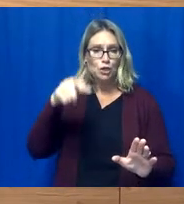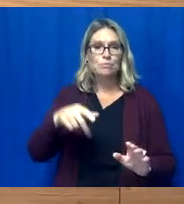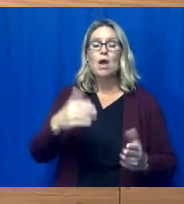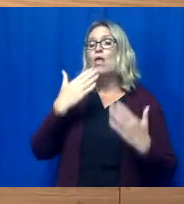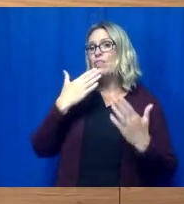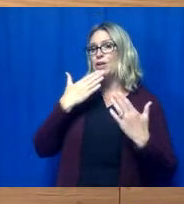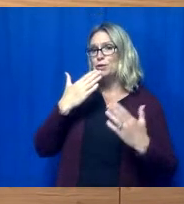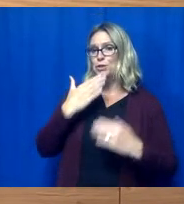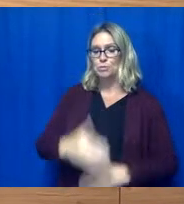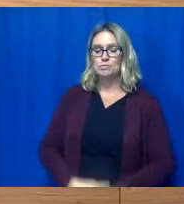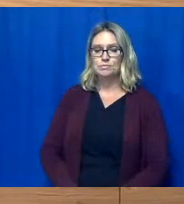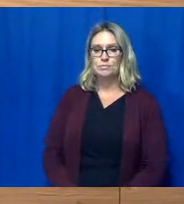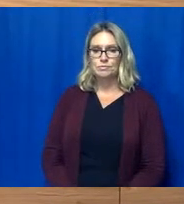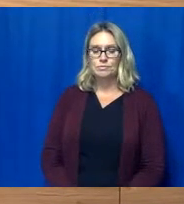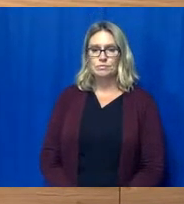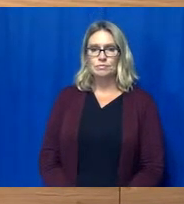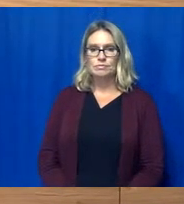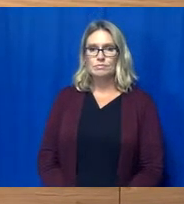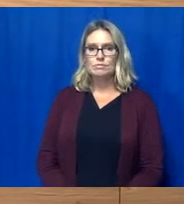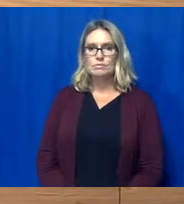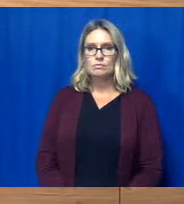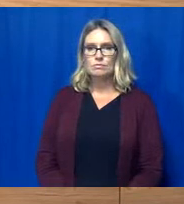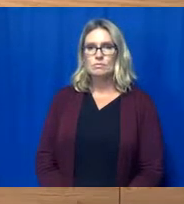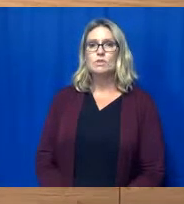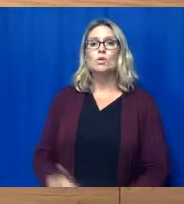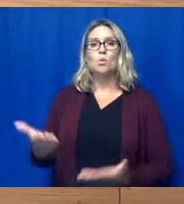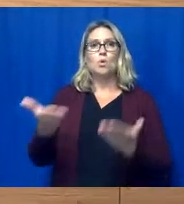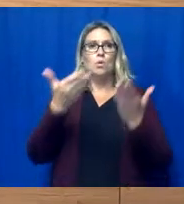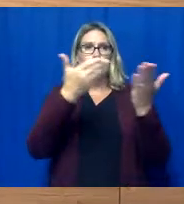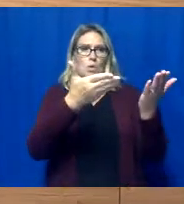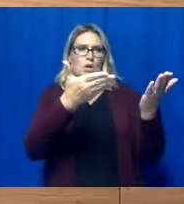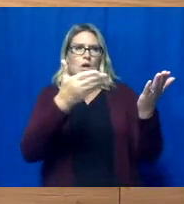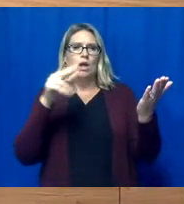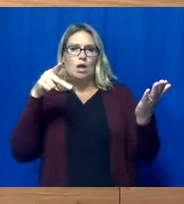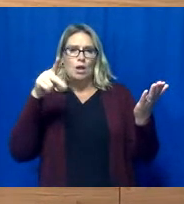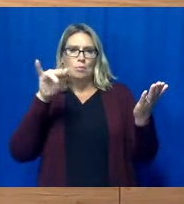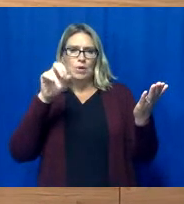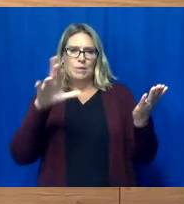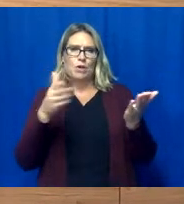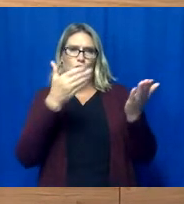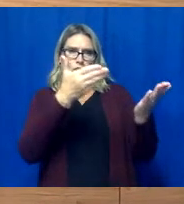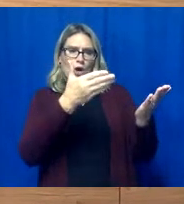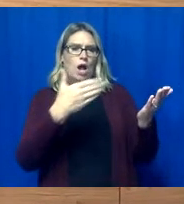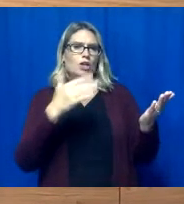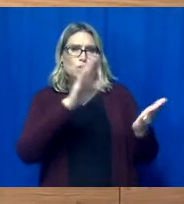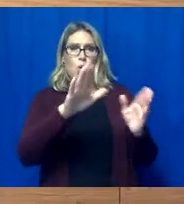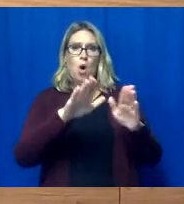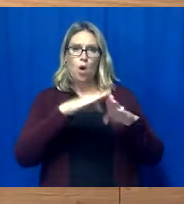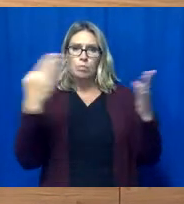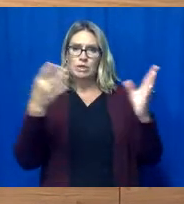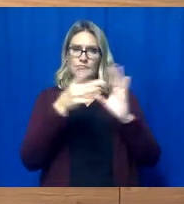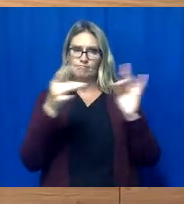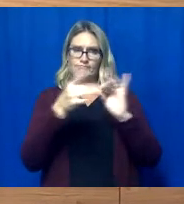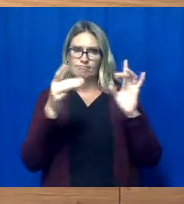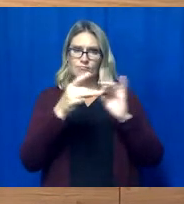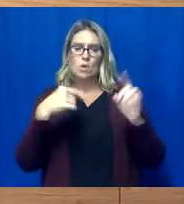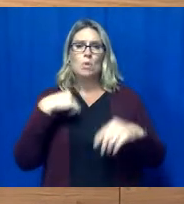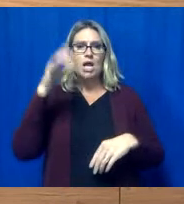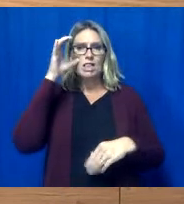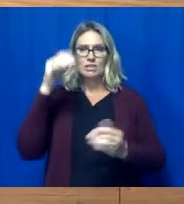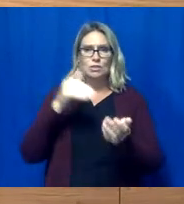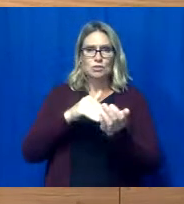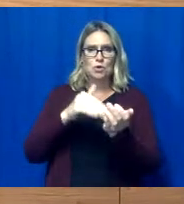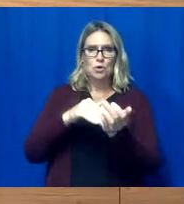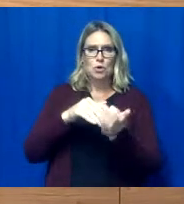much. Premier, I listened to what you just, your opening remarks, and we just listened to Dr. Dow say that